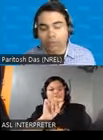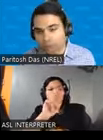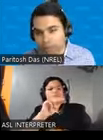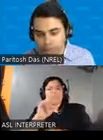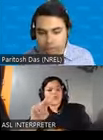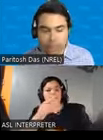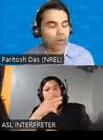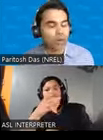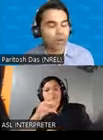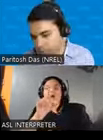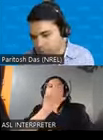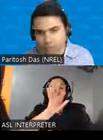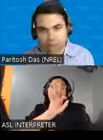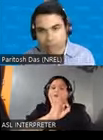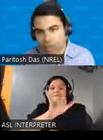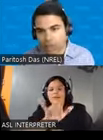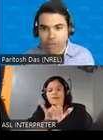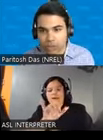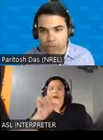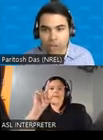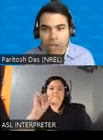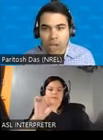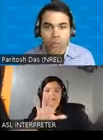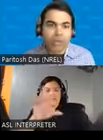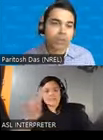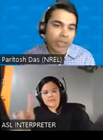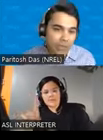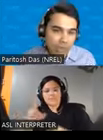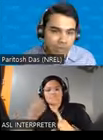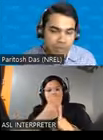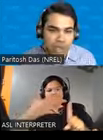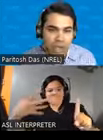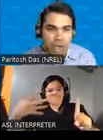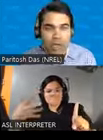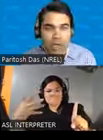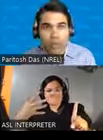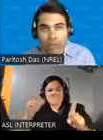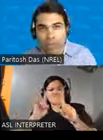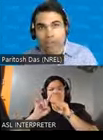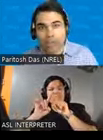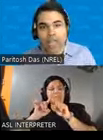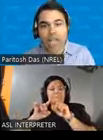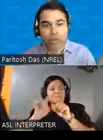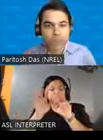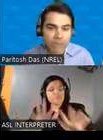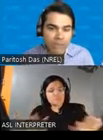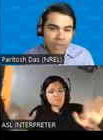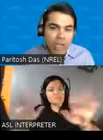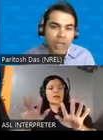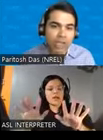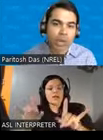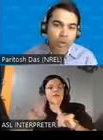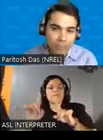into individual sectors for residential, commercial, industrial. We used various assumptions to turn these annual